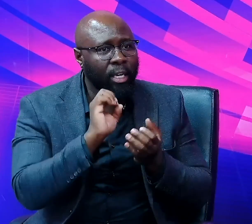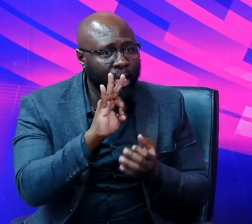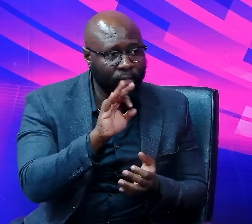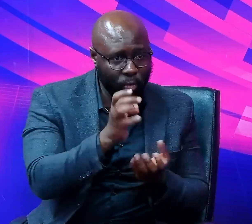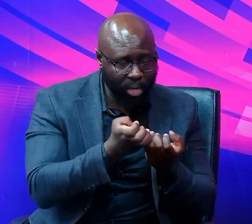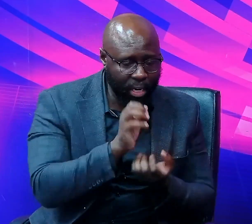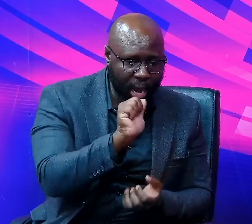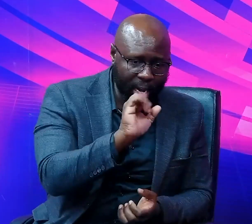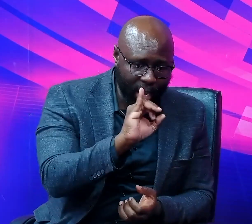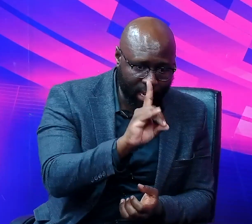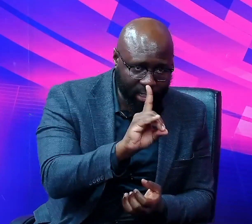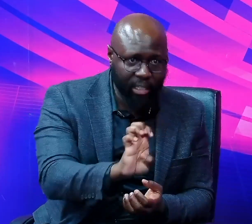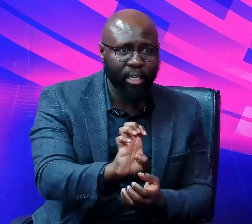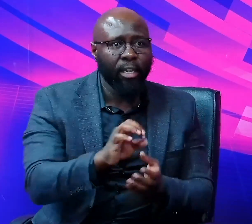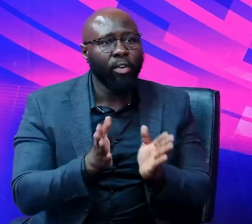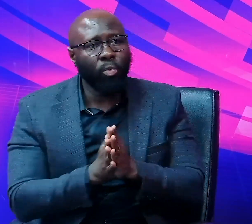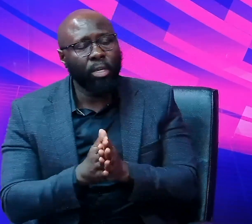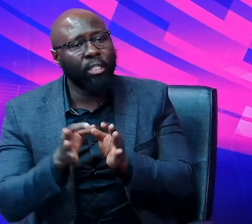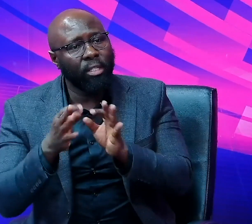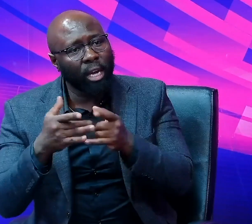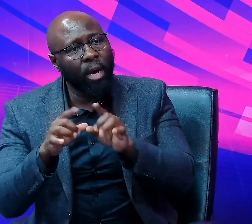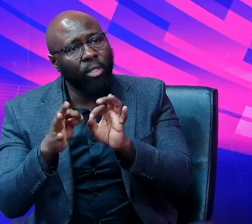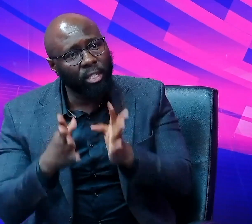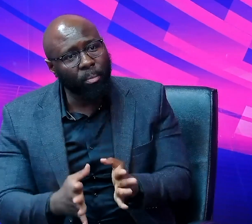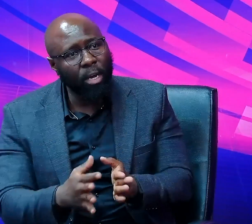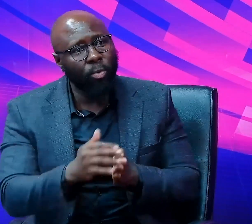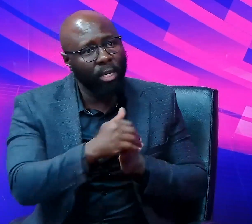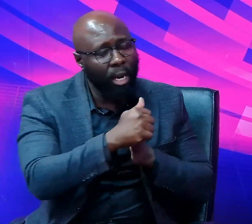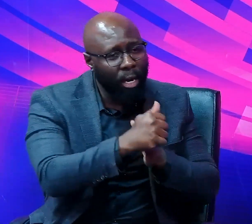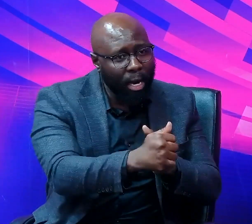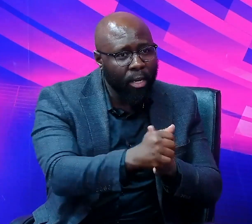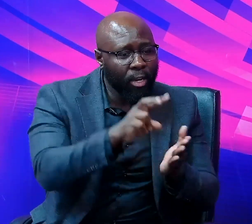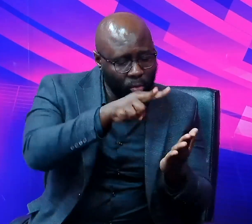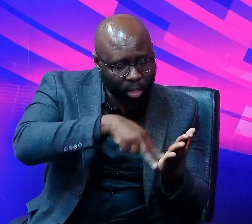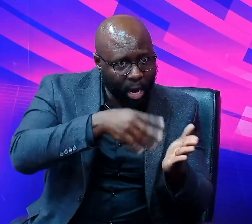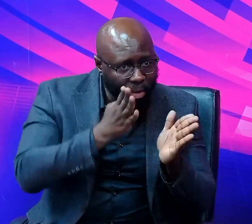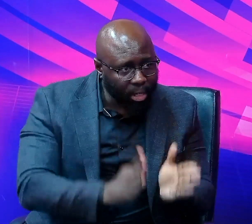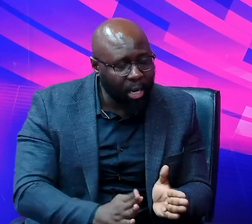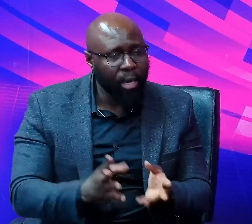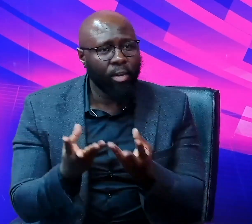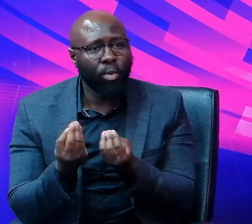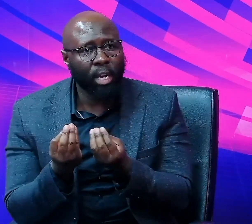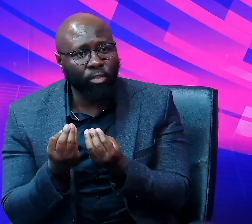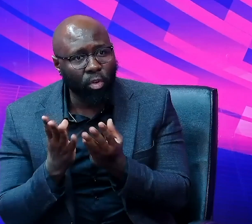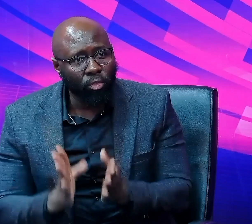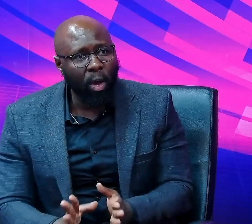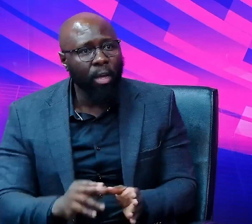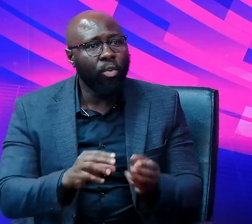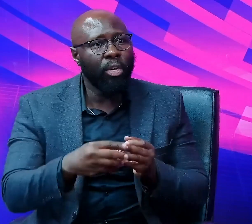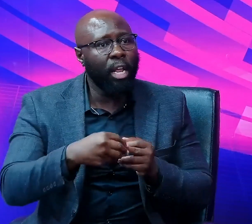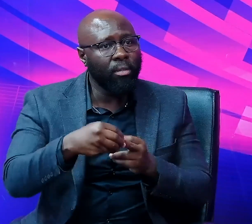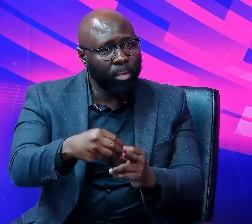them depending on their needs. If maybe you need an aid, maybe you need a sign language interpreter, you need a guide, you need a